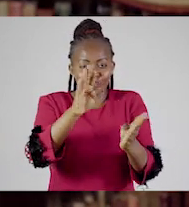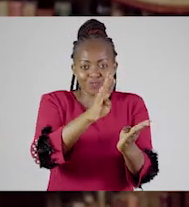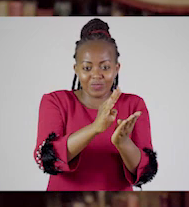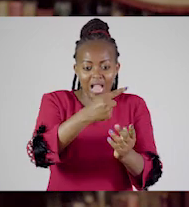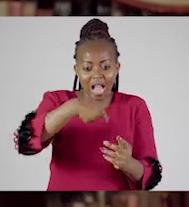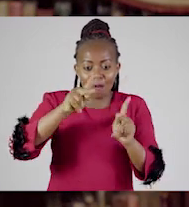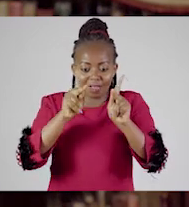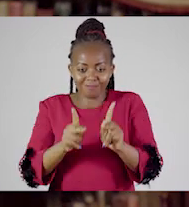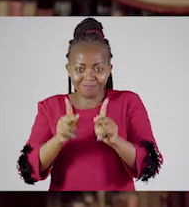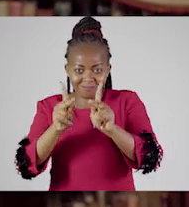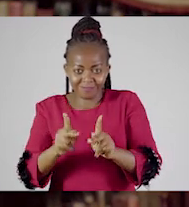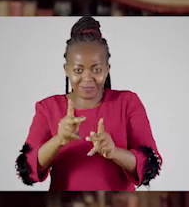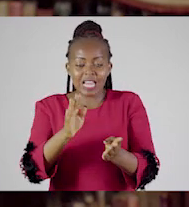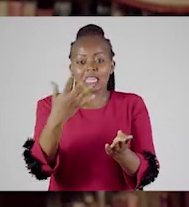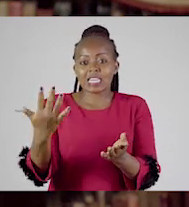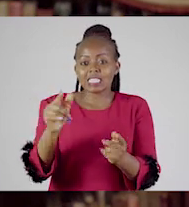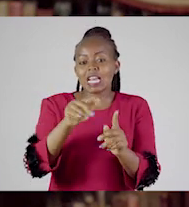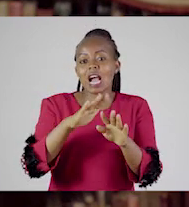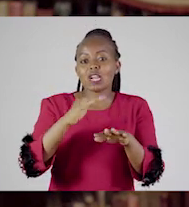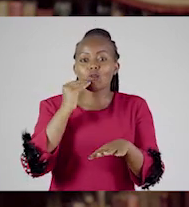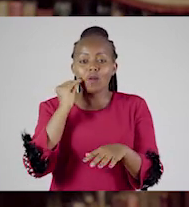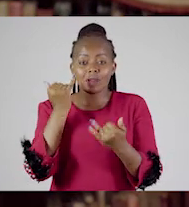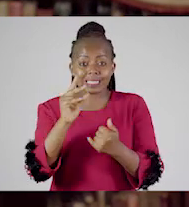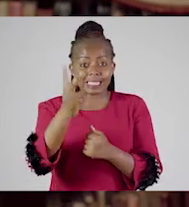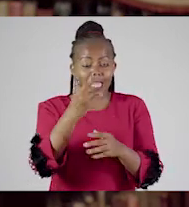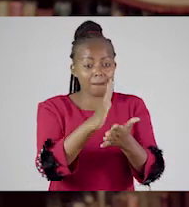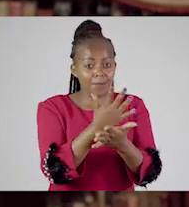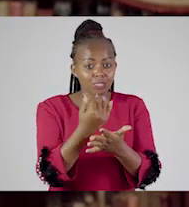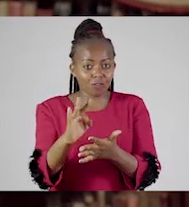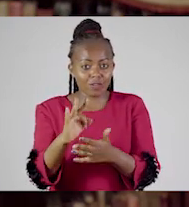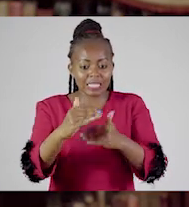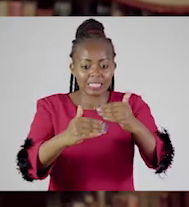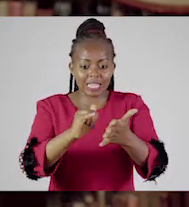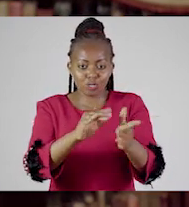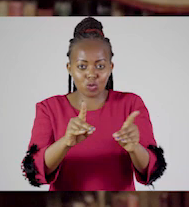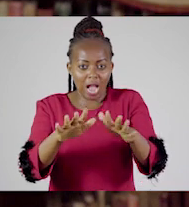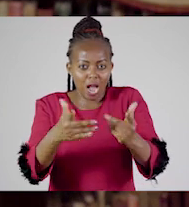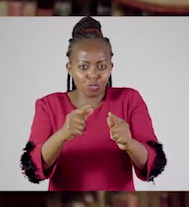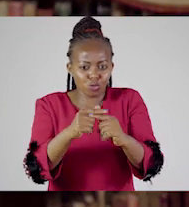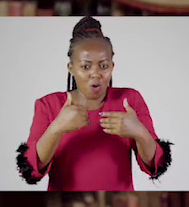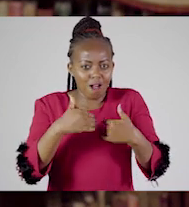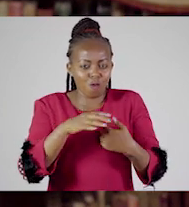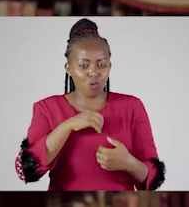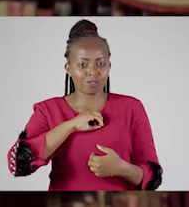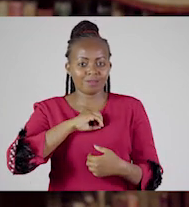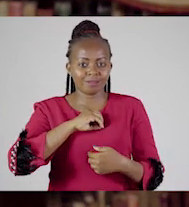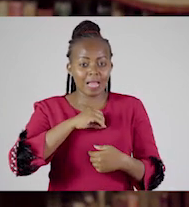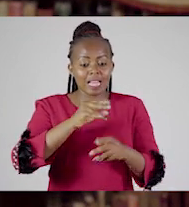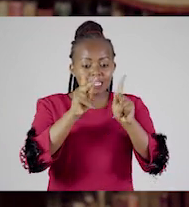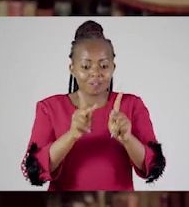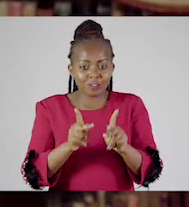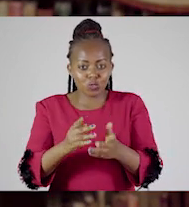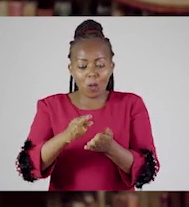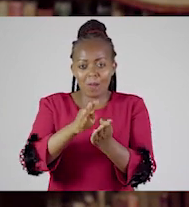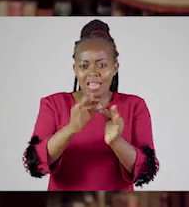preserve our personal archives at home. This video is the second part of a series that we are doing on how to build your own personal archives. So if you